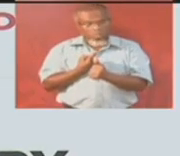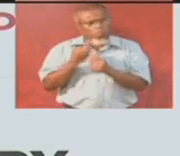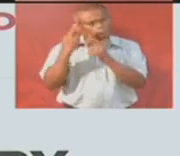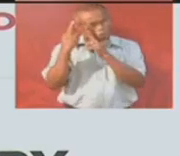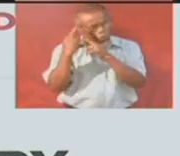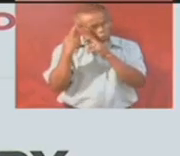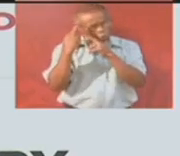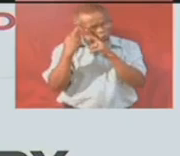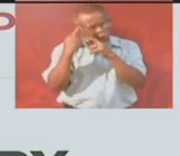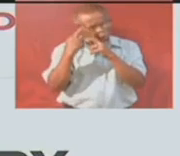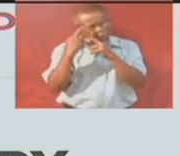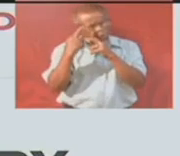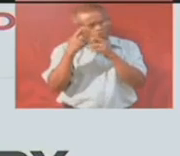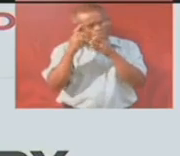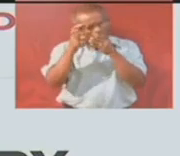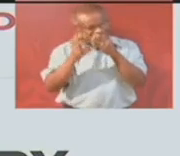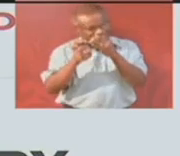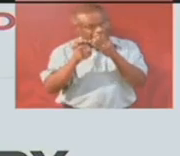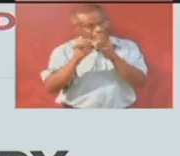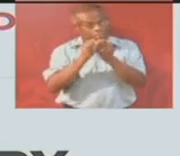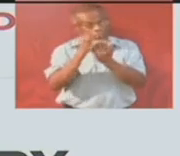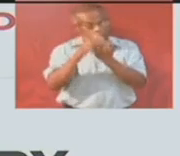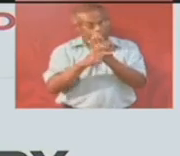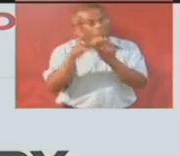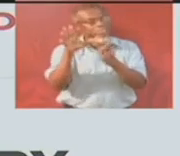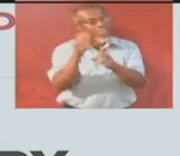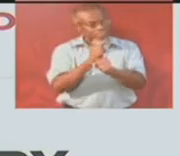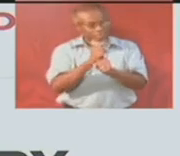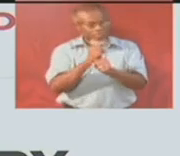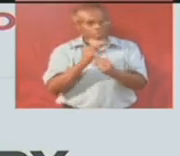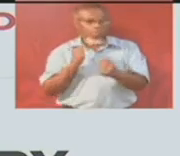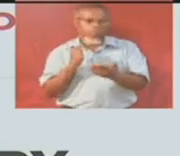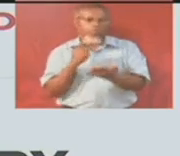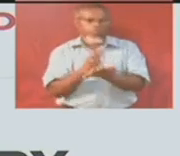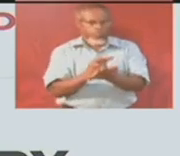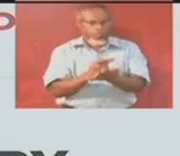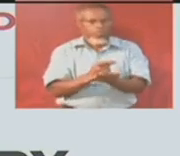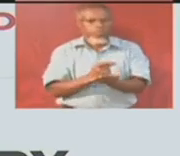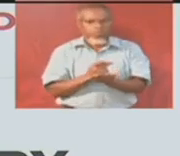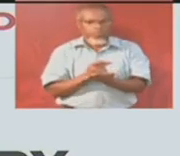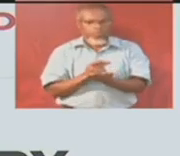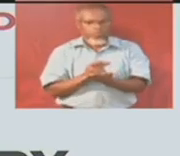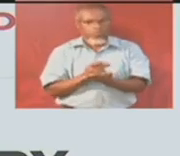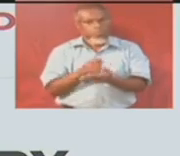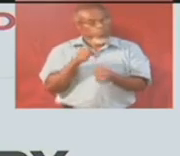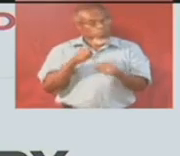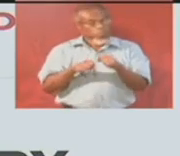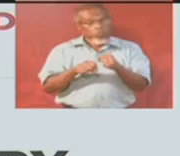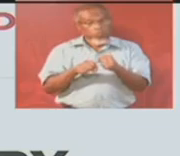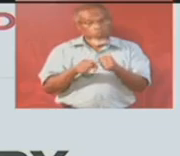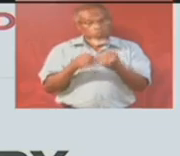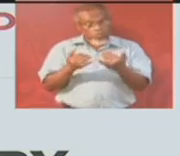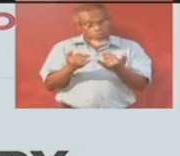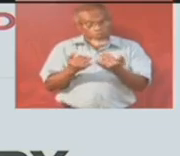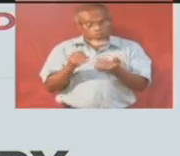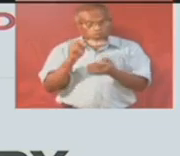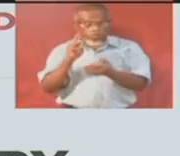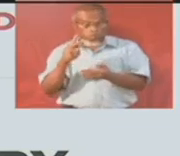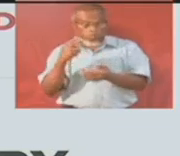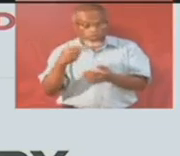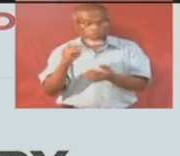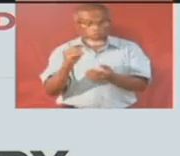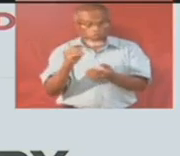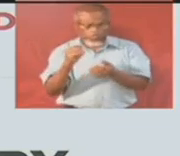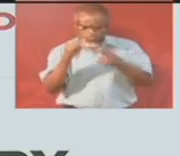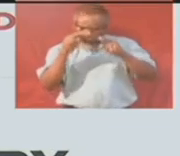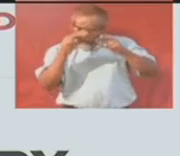of April. So hopefully WHO is probably pondering and looking at that now.